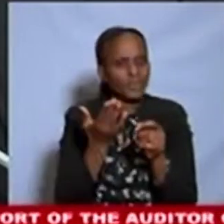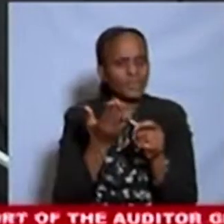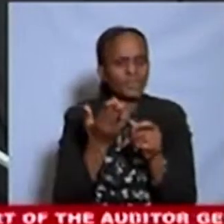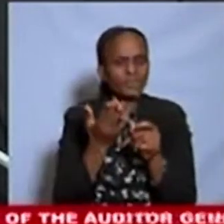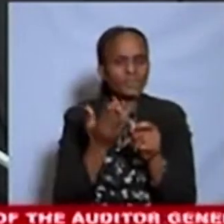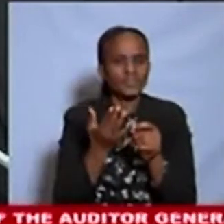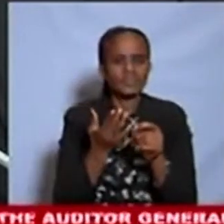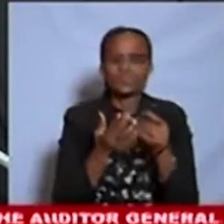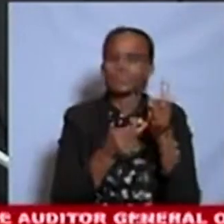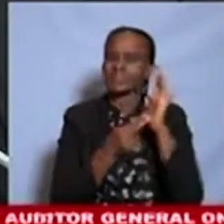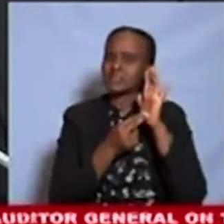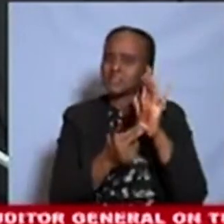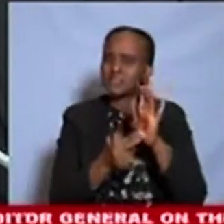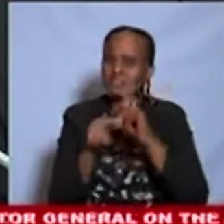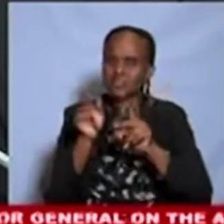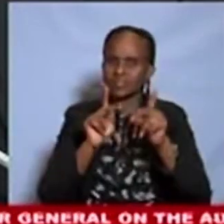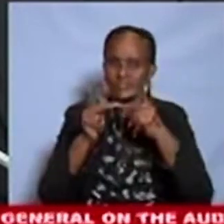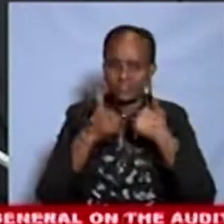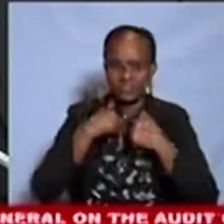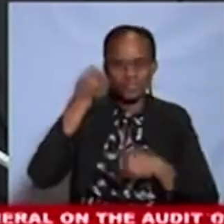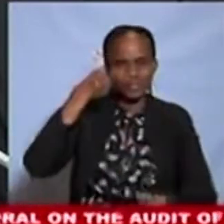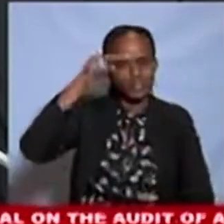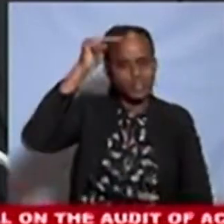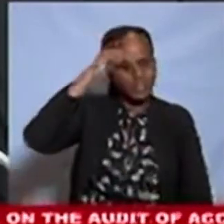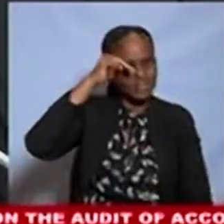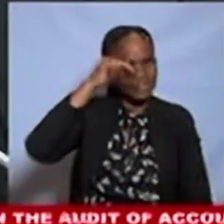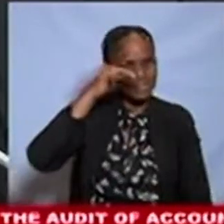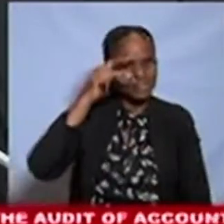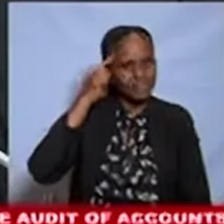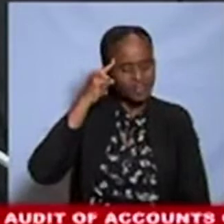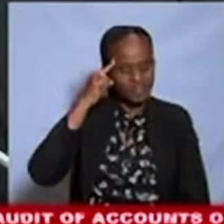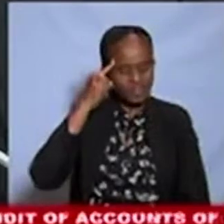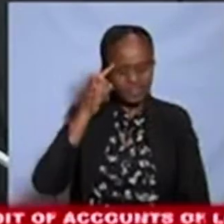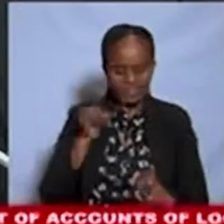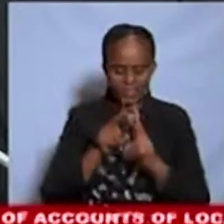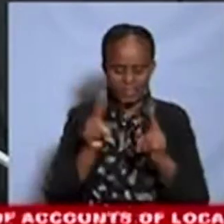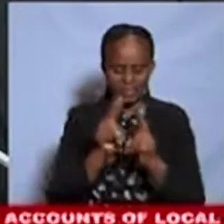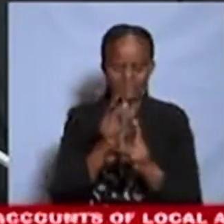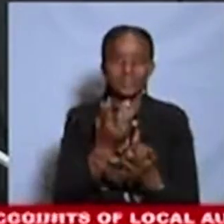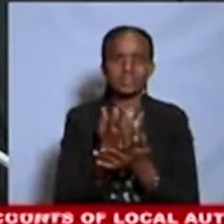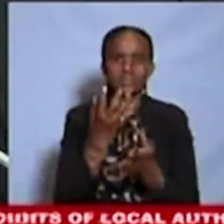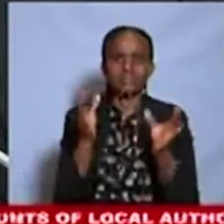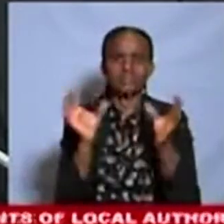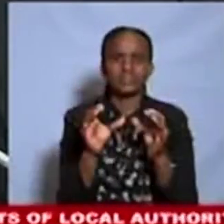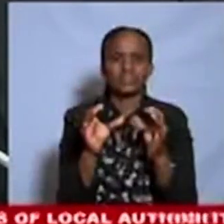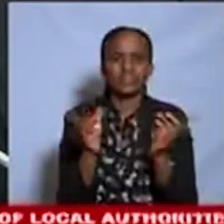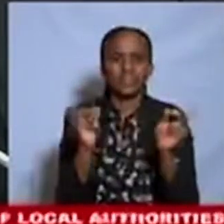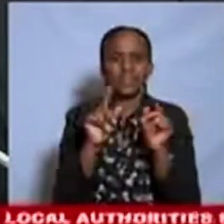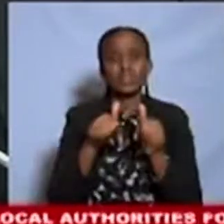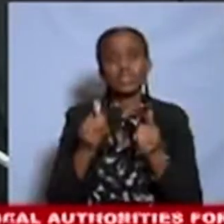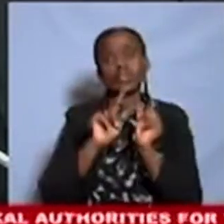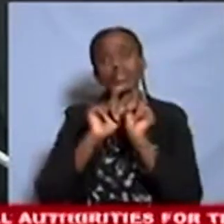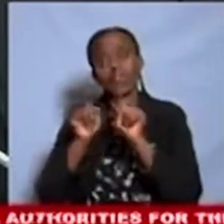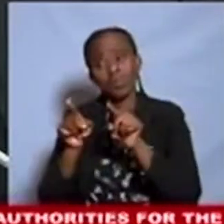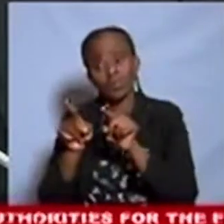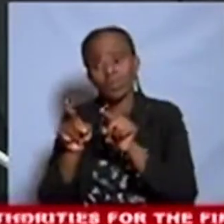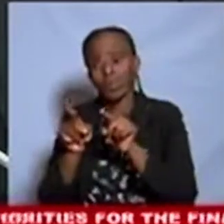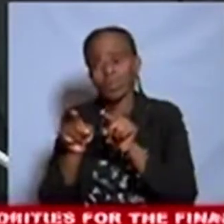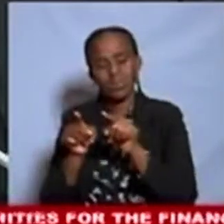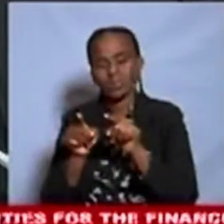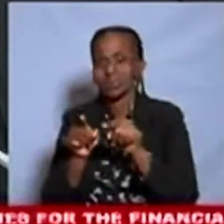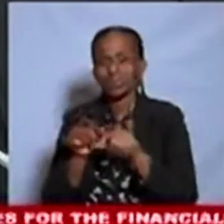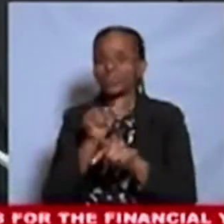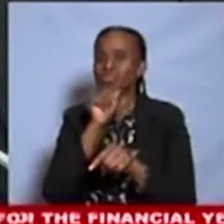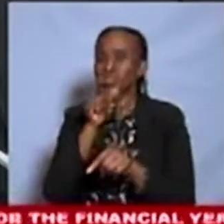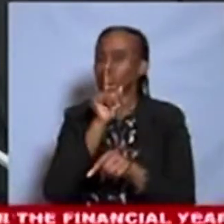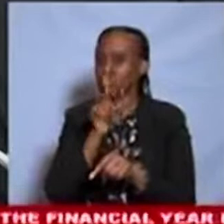the impression that people have for Namwara is that I think it's a very rich council, but when you go on the ground, that is not the case,